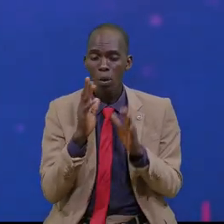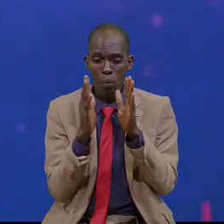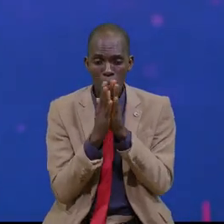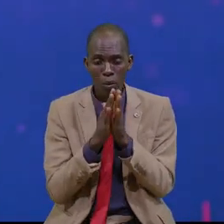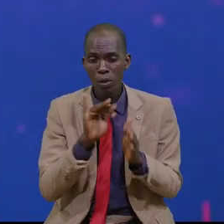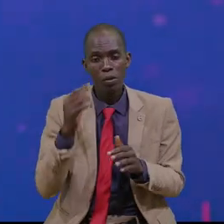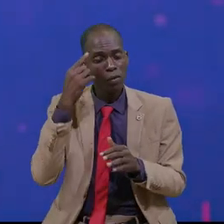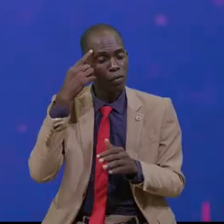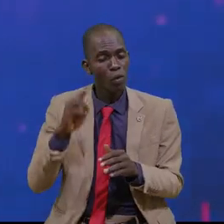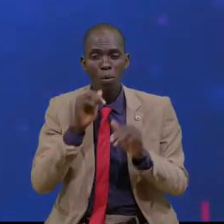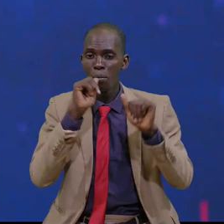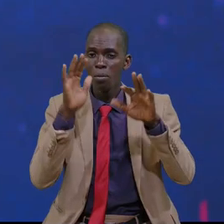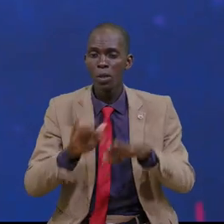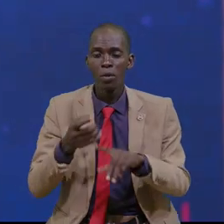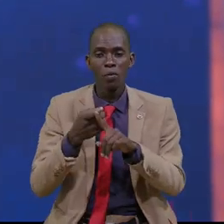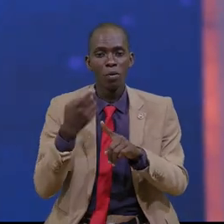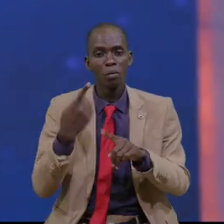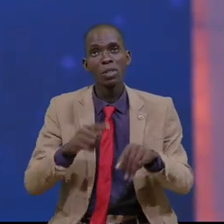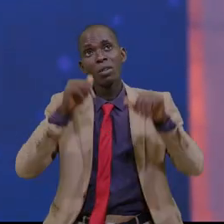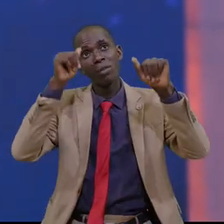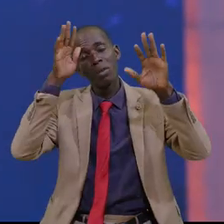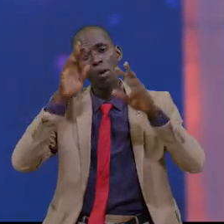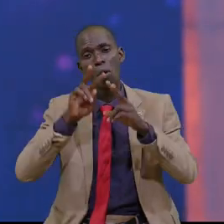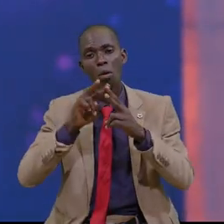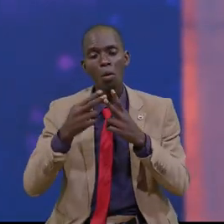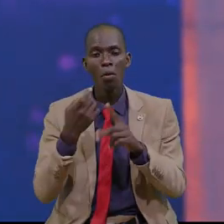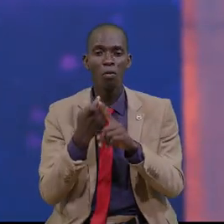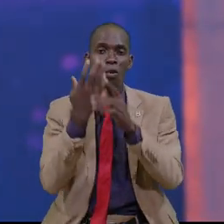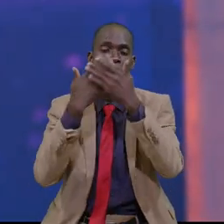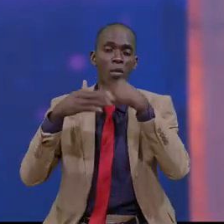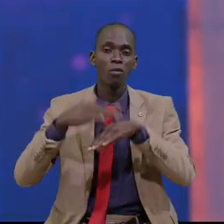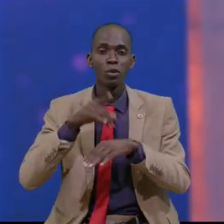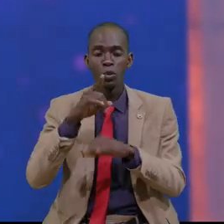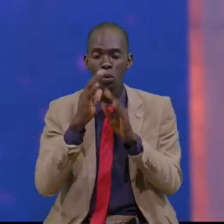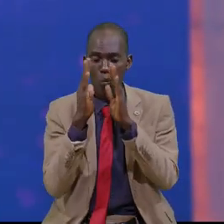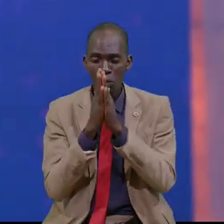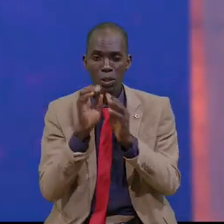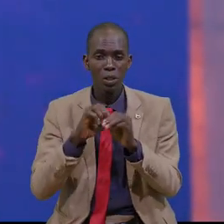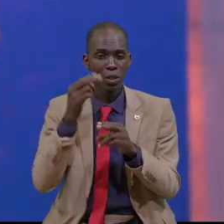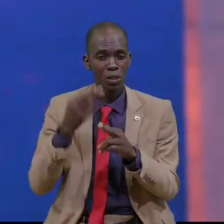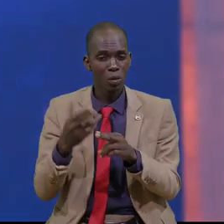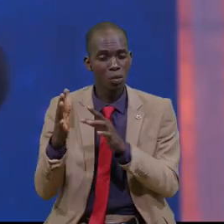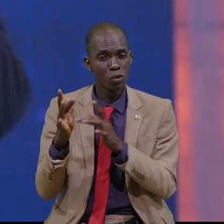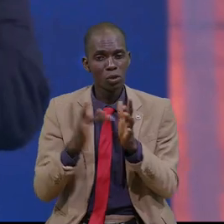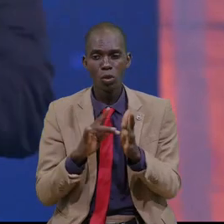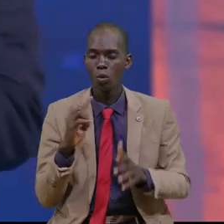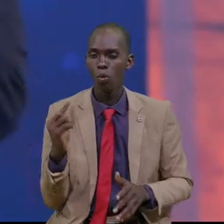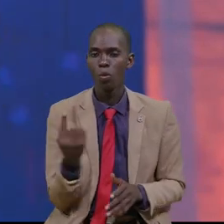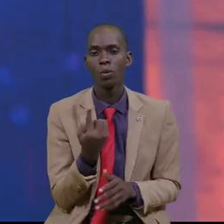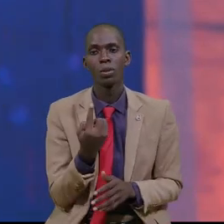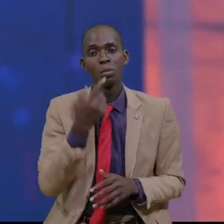any blessing from heaven, you pray in the name of Jesus and Jesus only, because